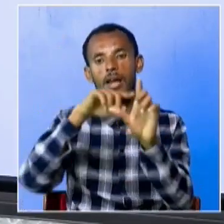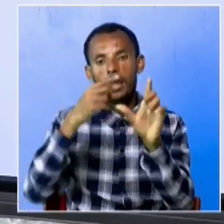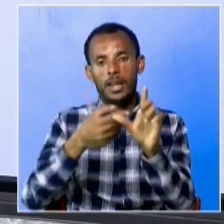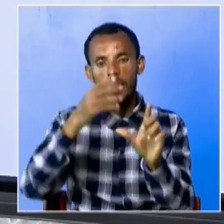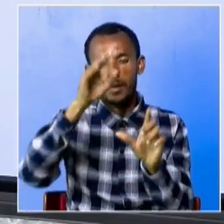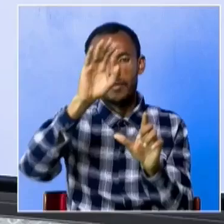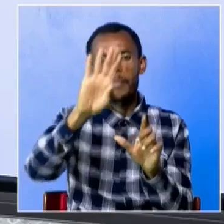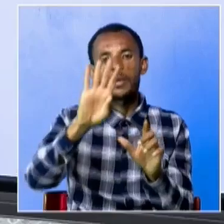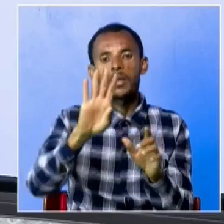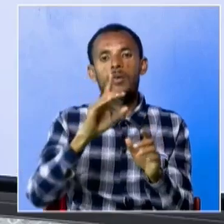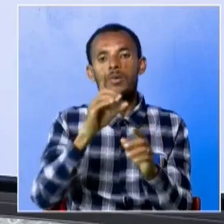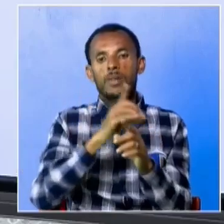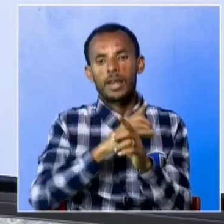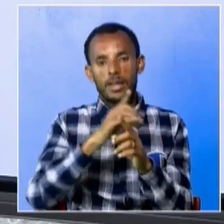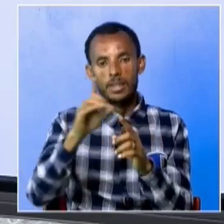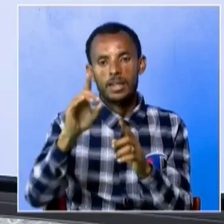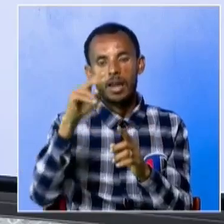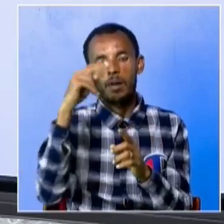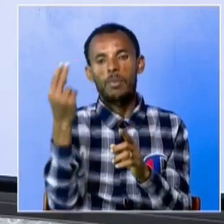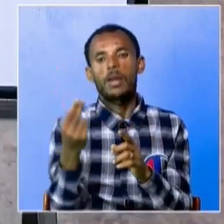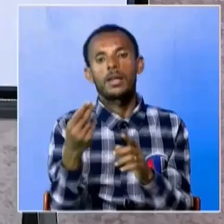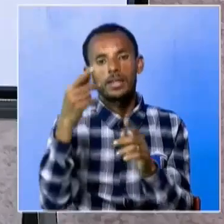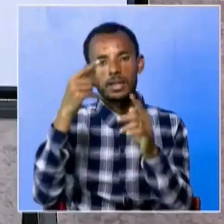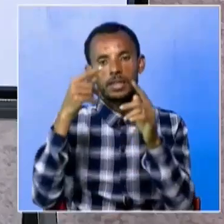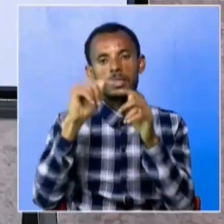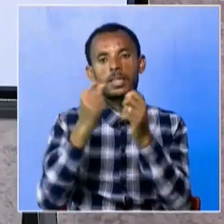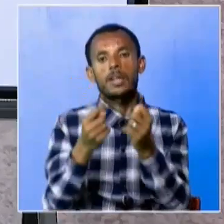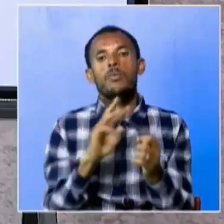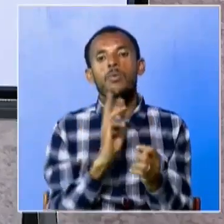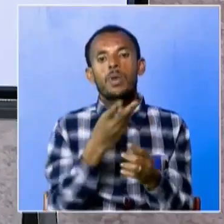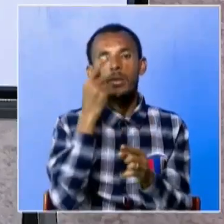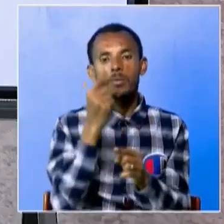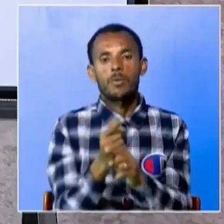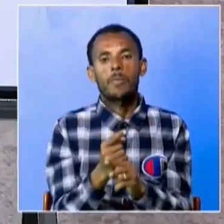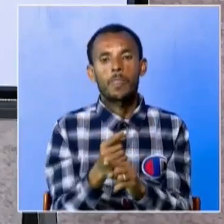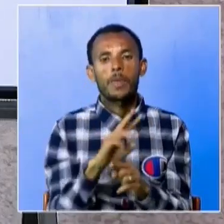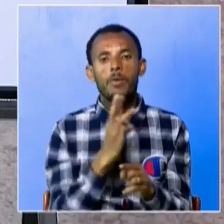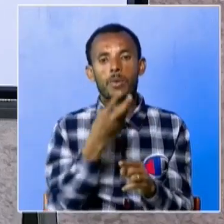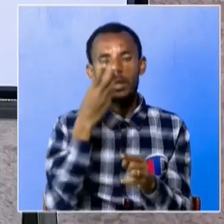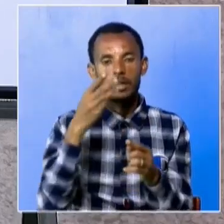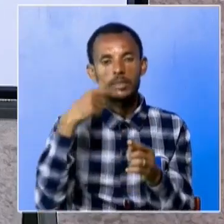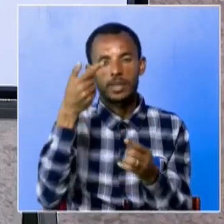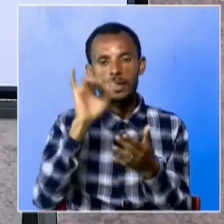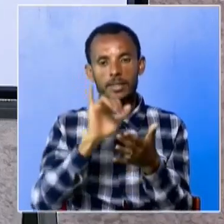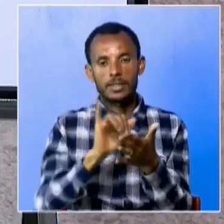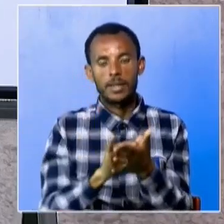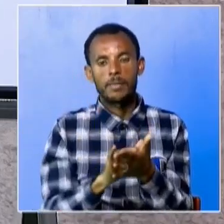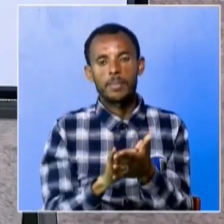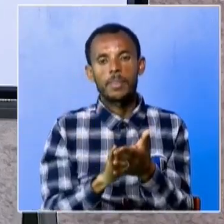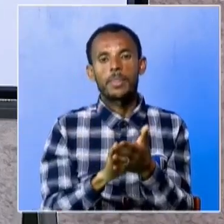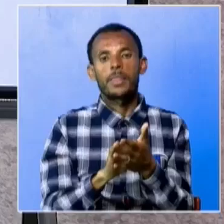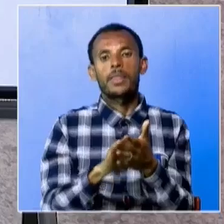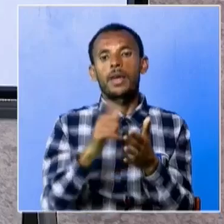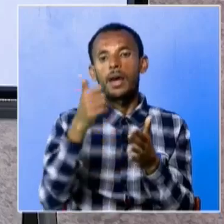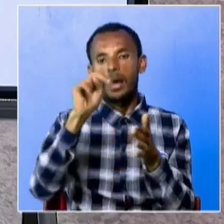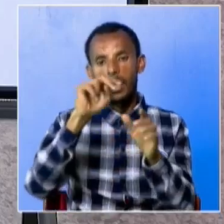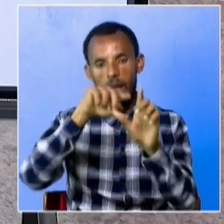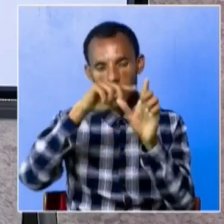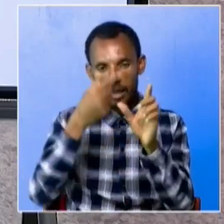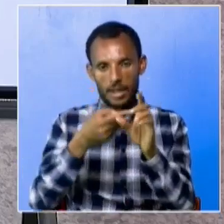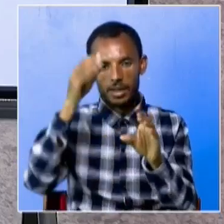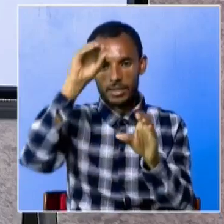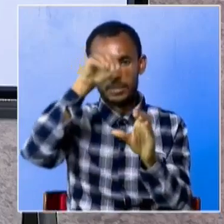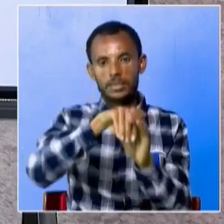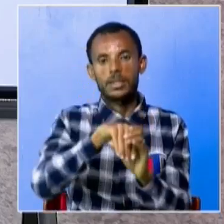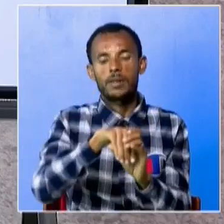to directly apply the theorem that we already proved, right? We already said that an angle